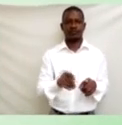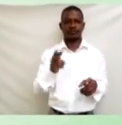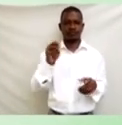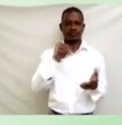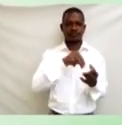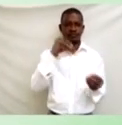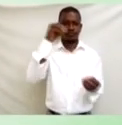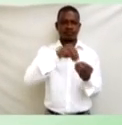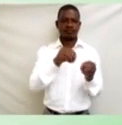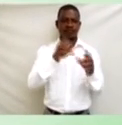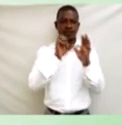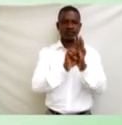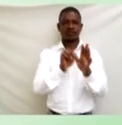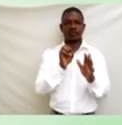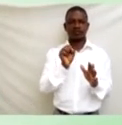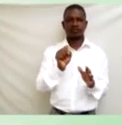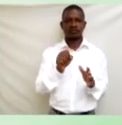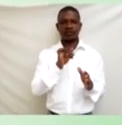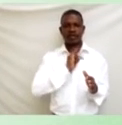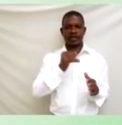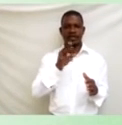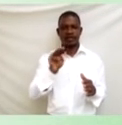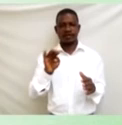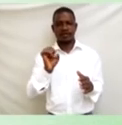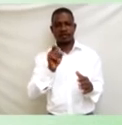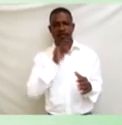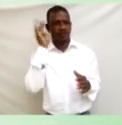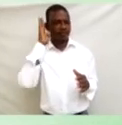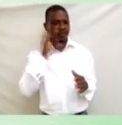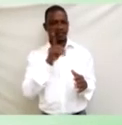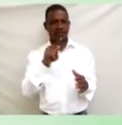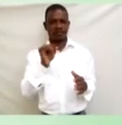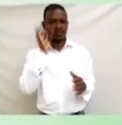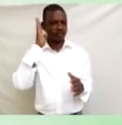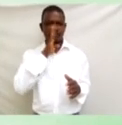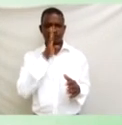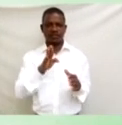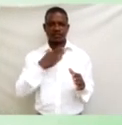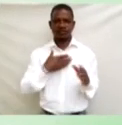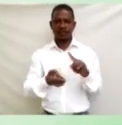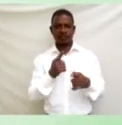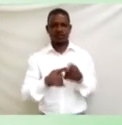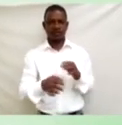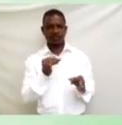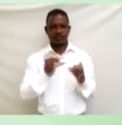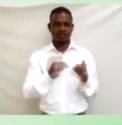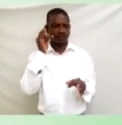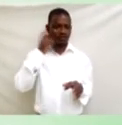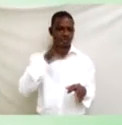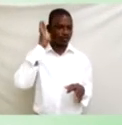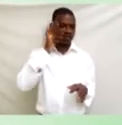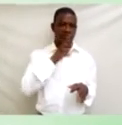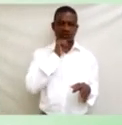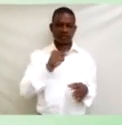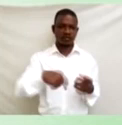never happen. More examples. I bet Tessie would be my friend if